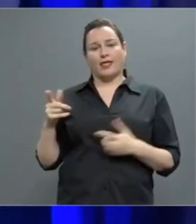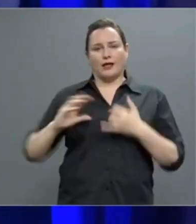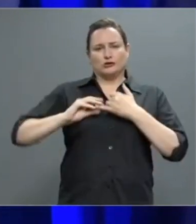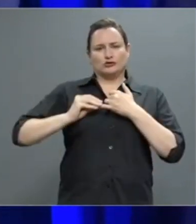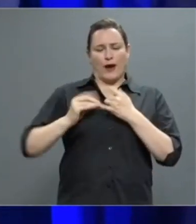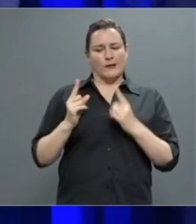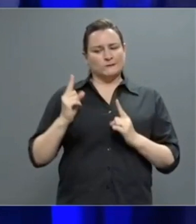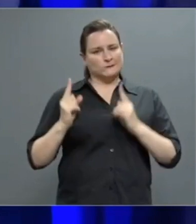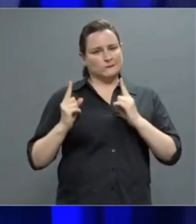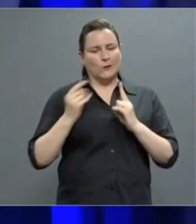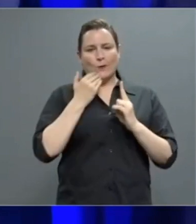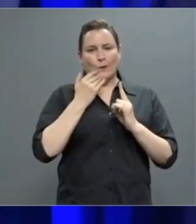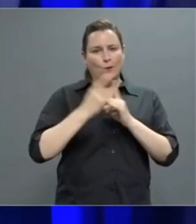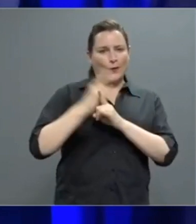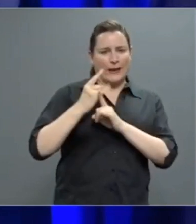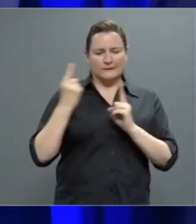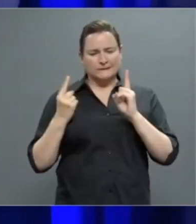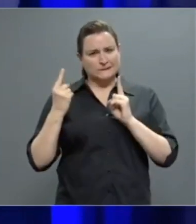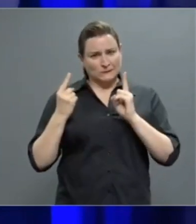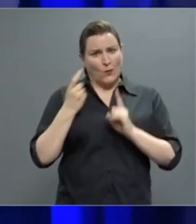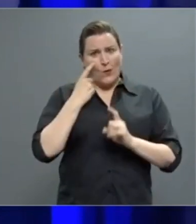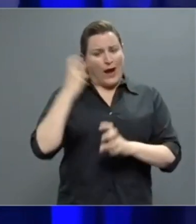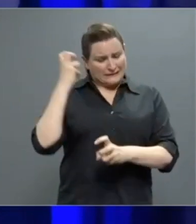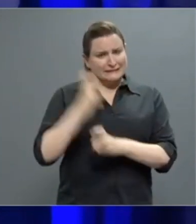easy race.